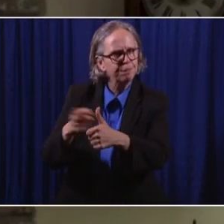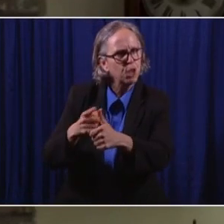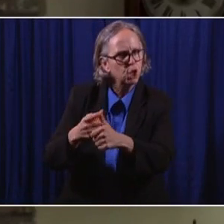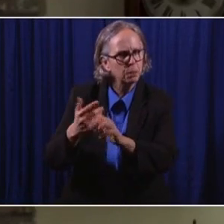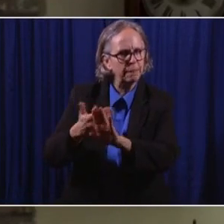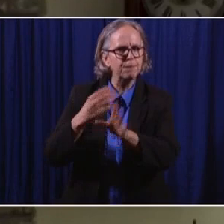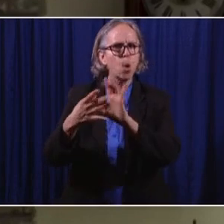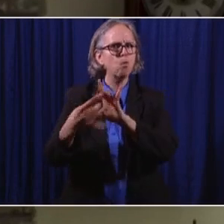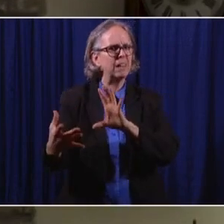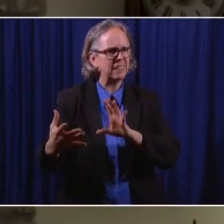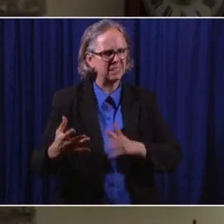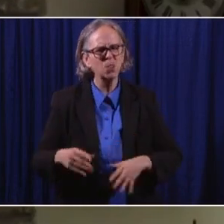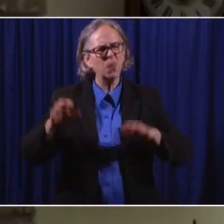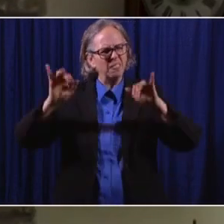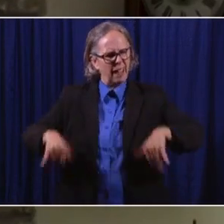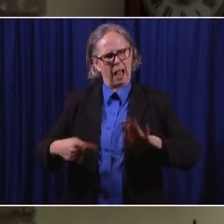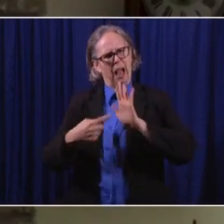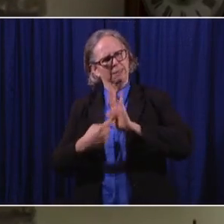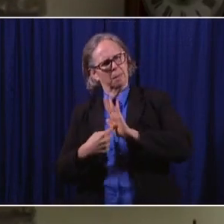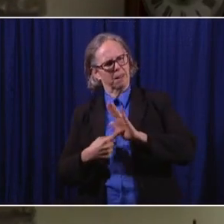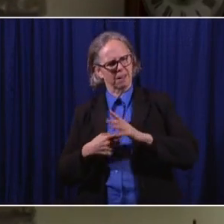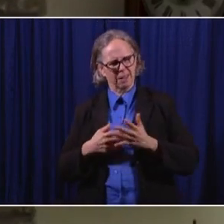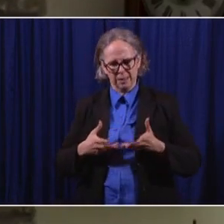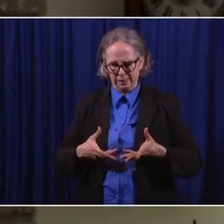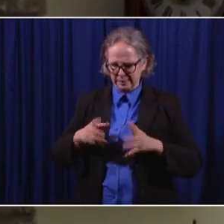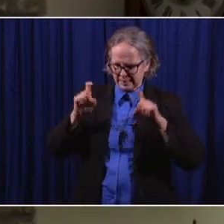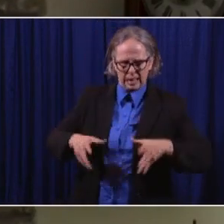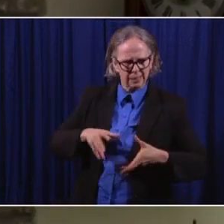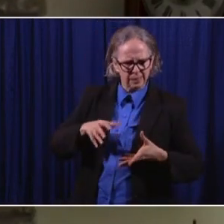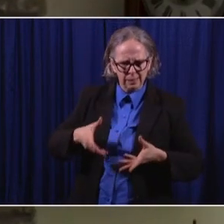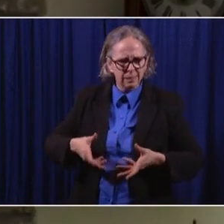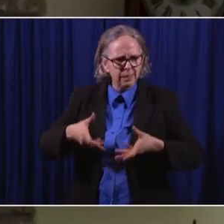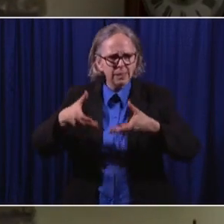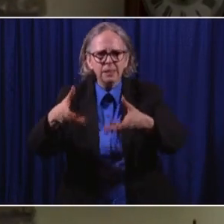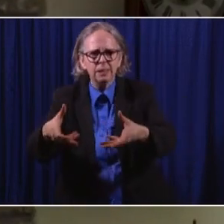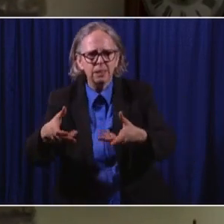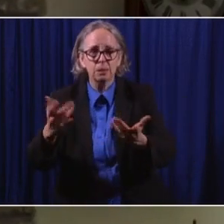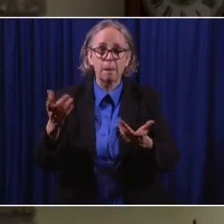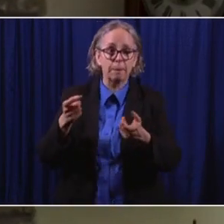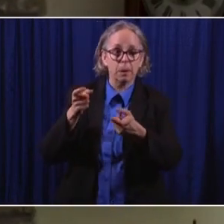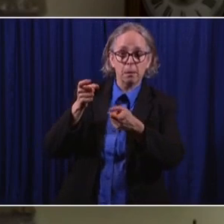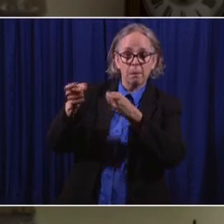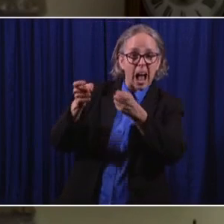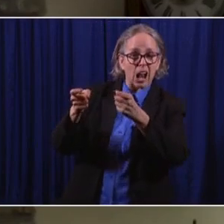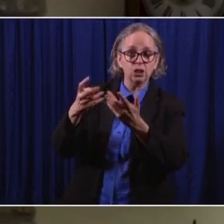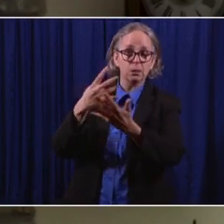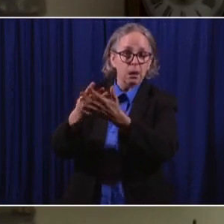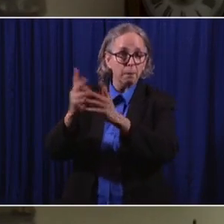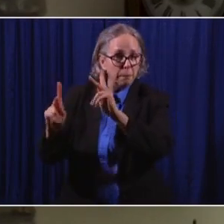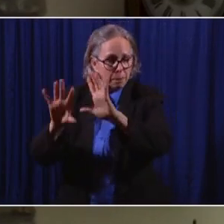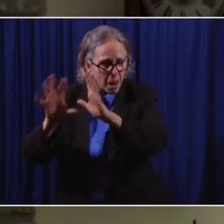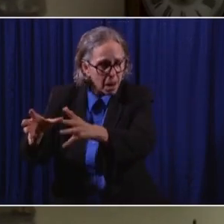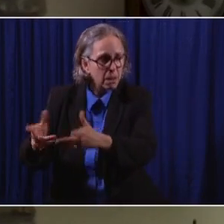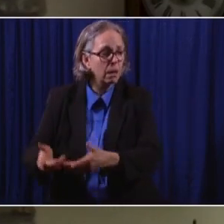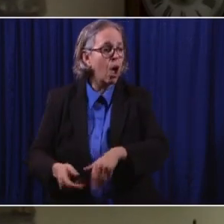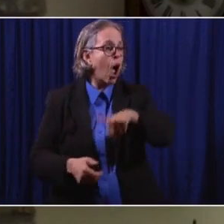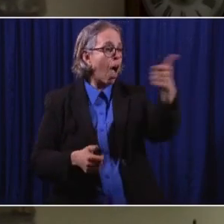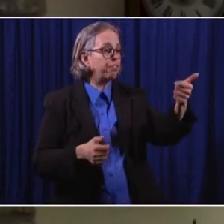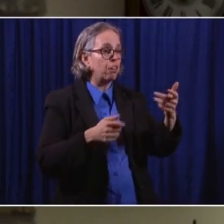helping sheriffs manage their jail population certainly is important. We also have